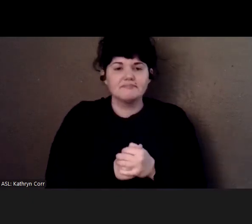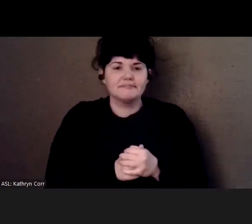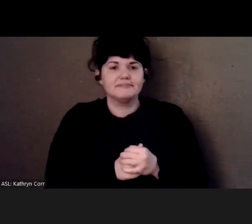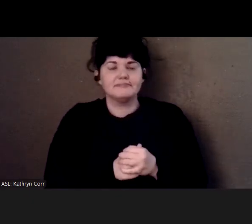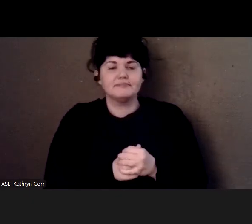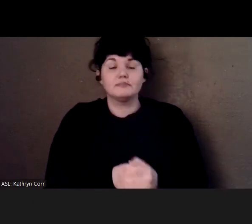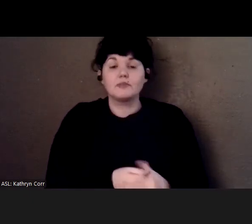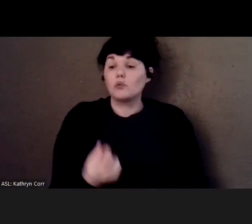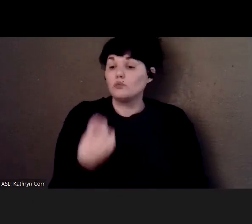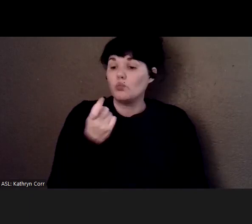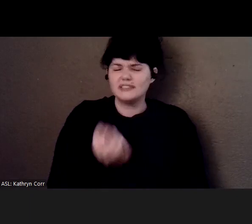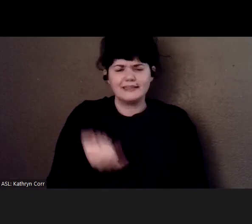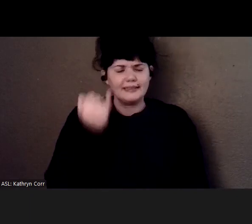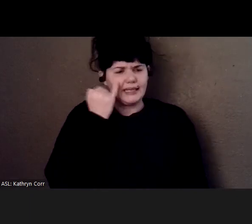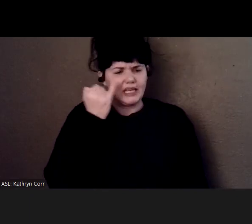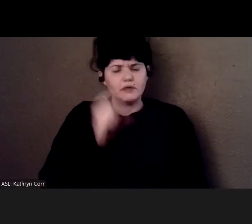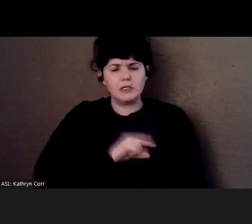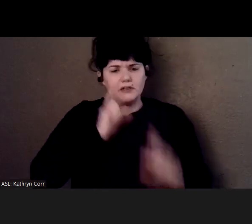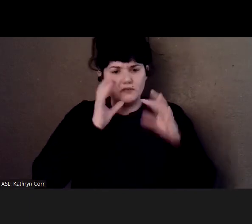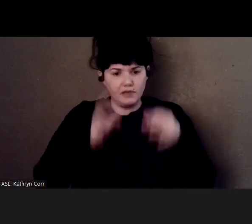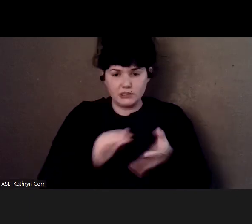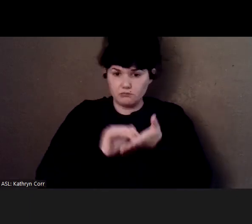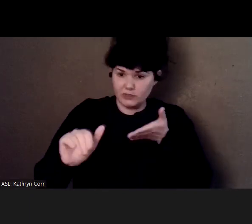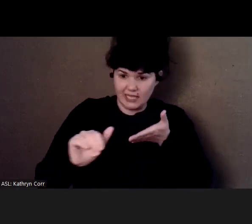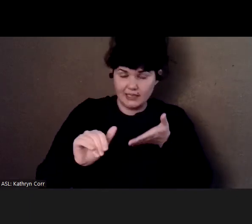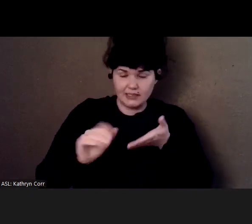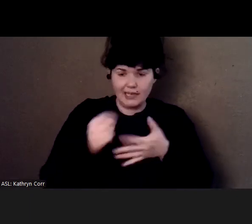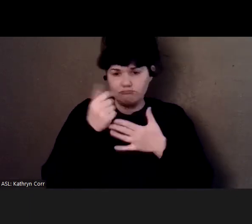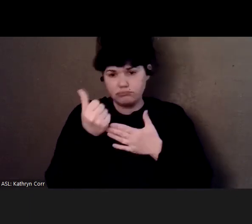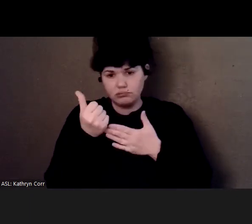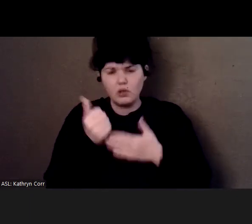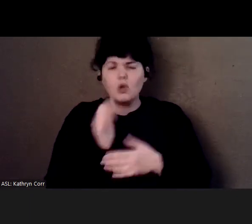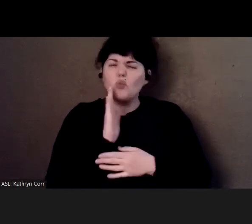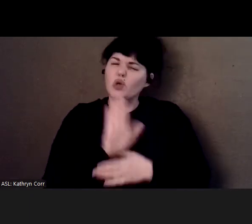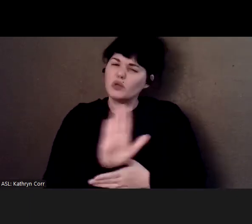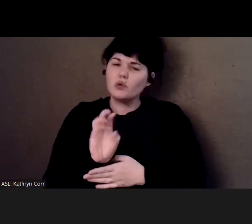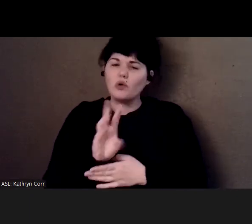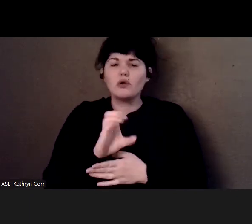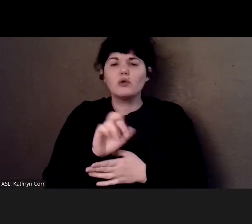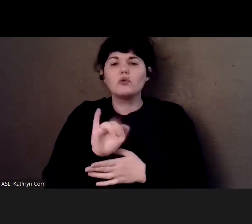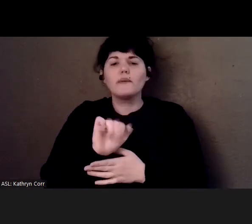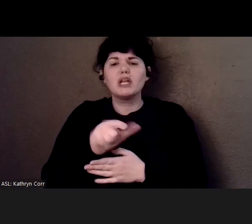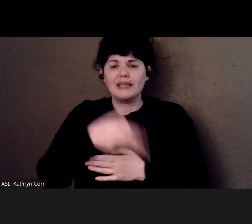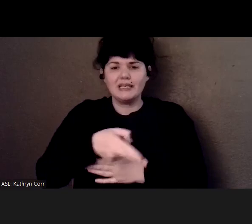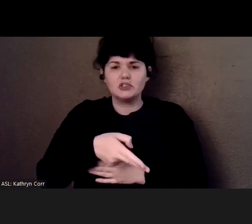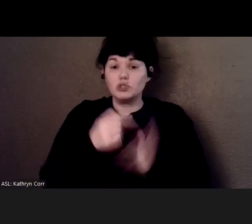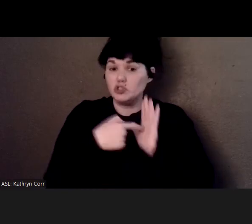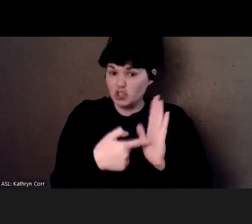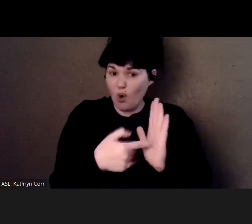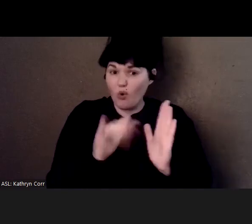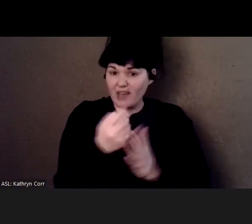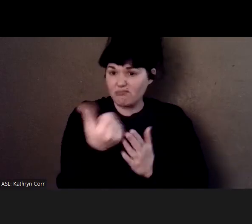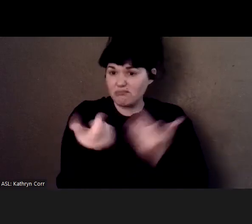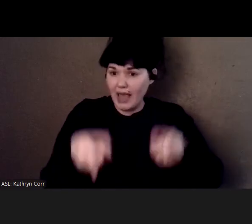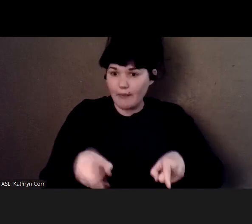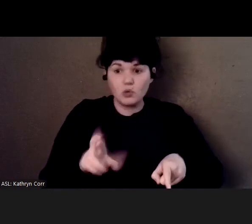Somebody asked if a conviction is set aside, will your criminal history show that you have something that is set aside, or will it be wiped clean from your record